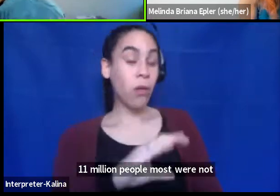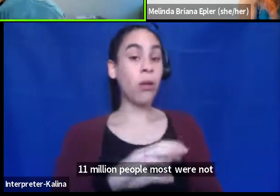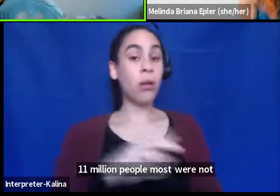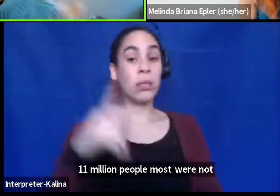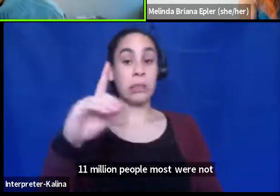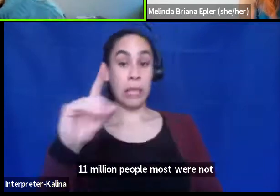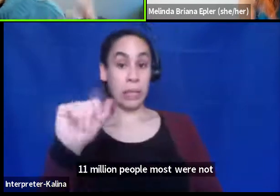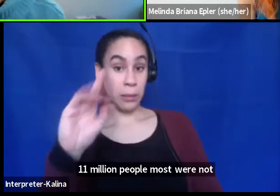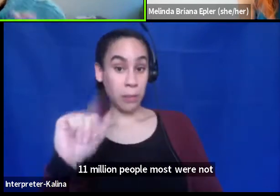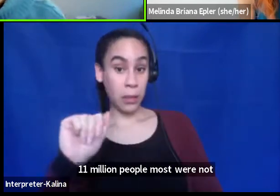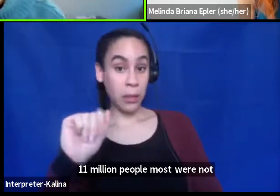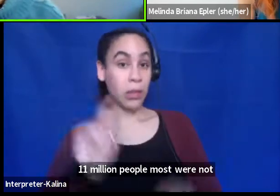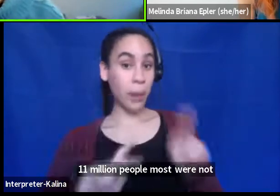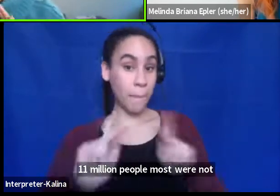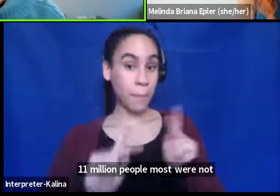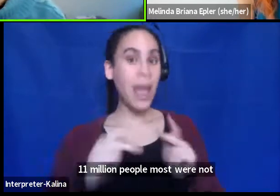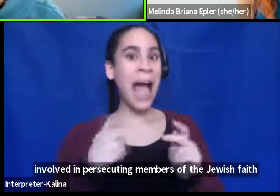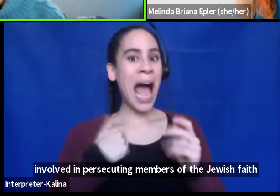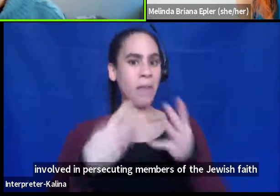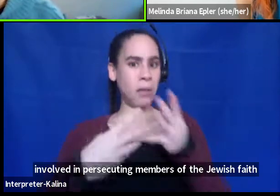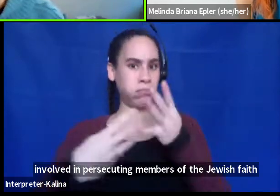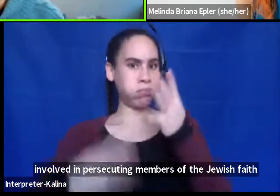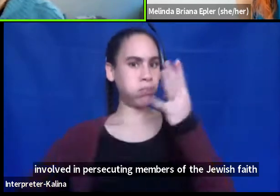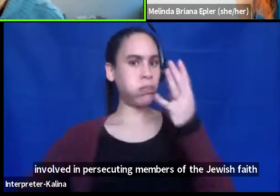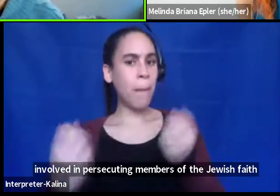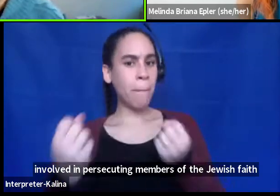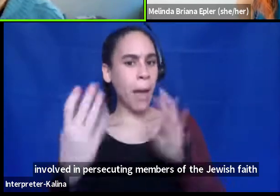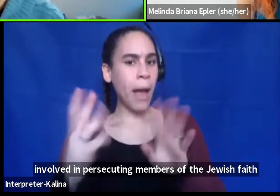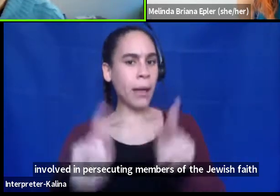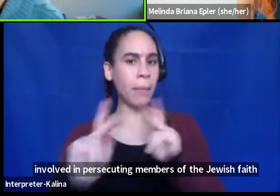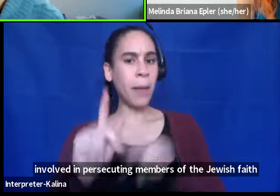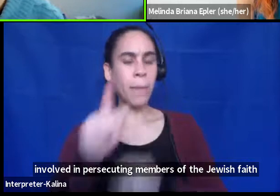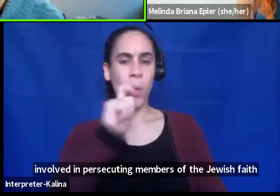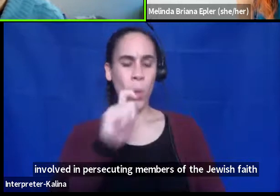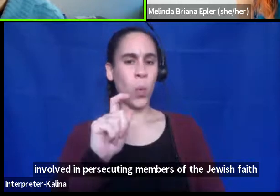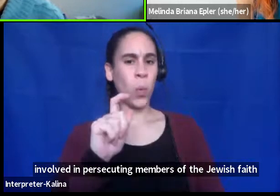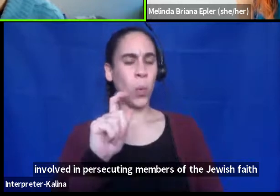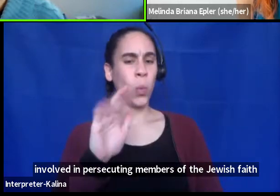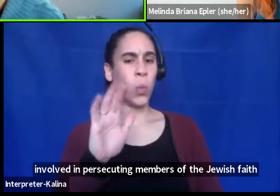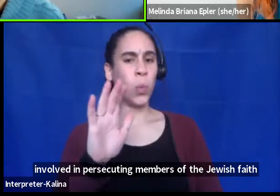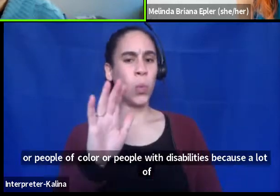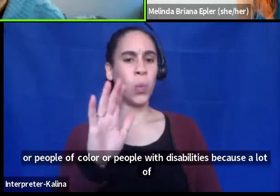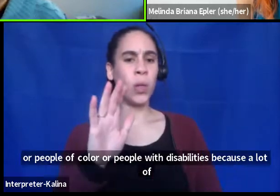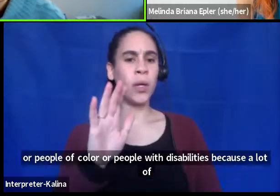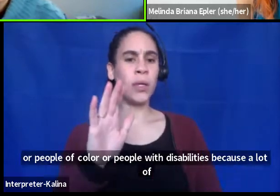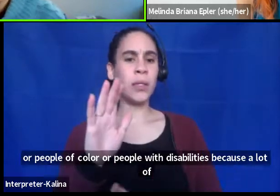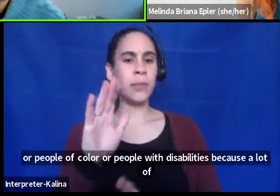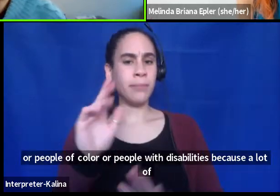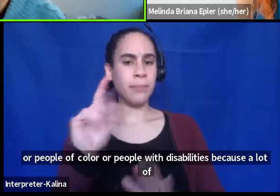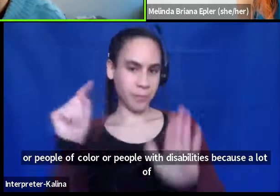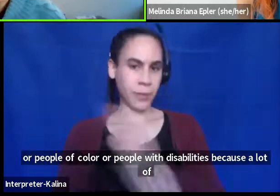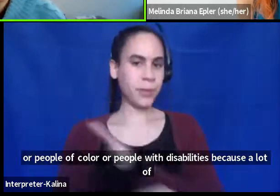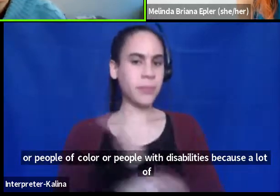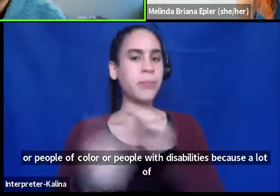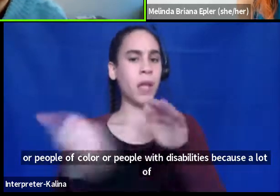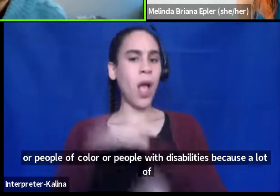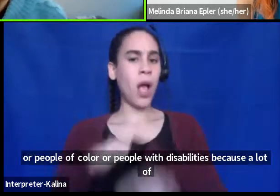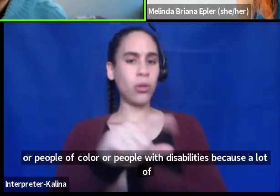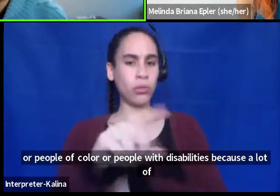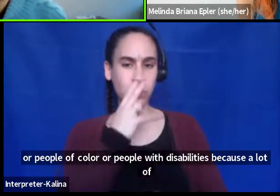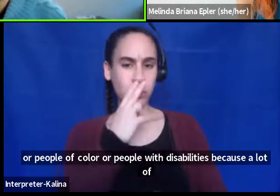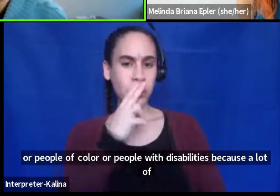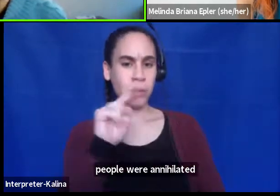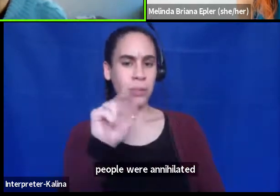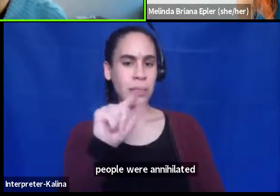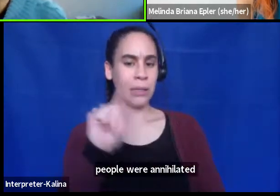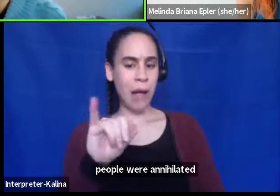disabilities, because there were a lot of people were annihilated under the Nazi rule. But most